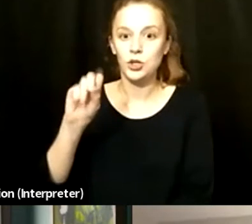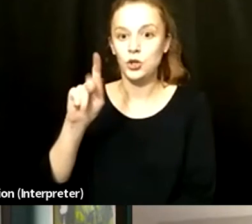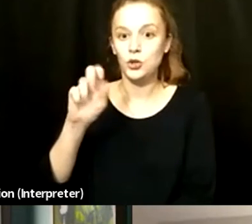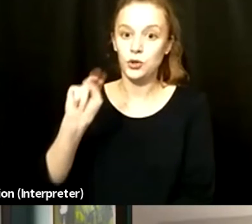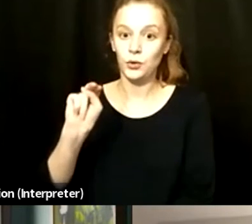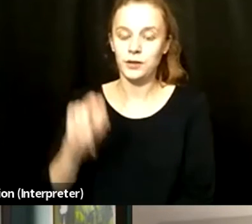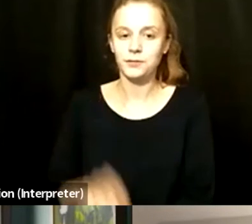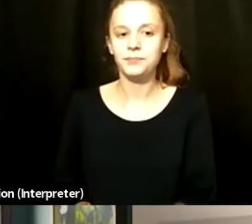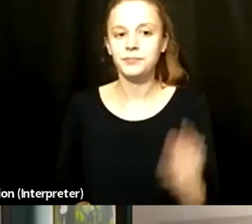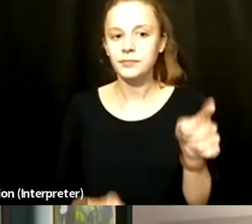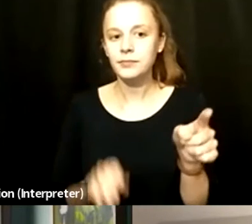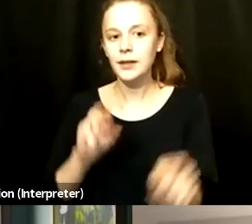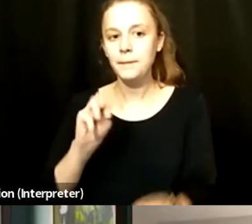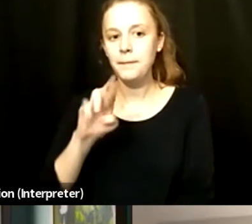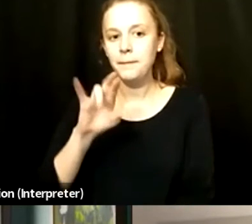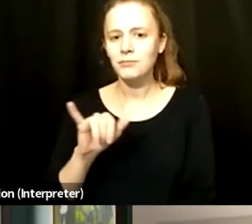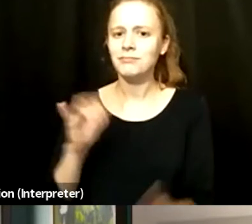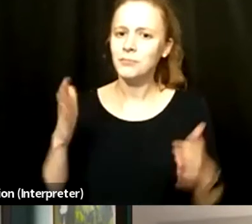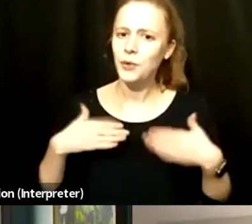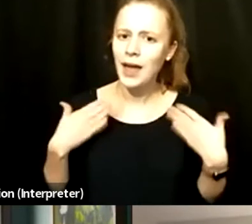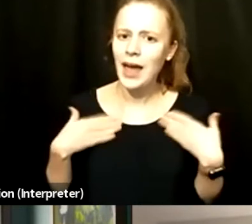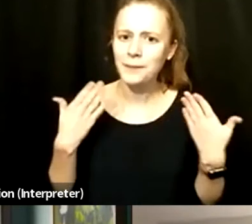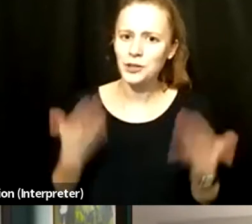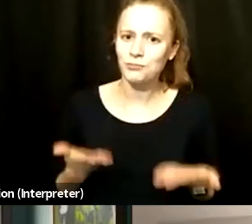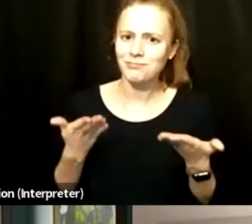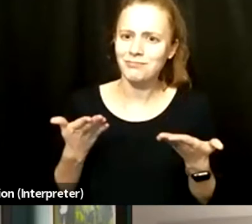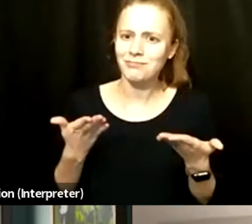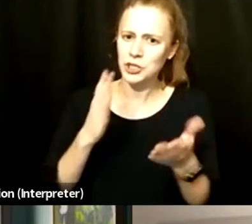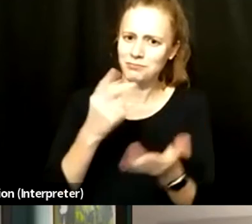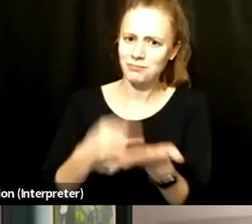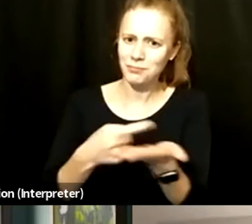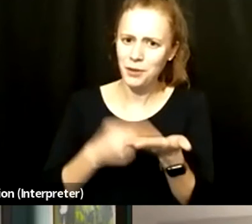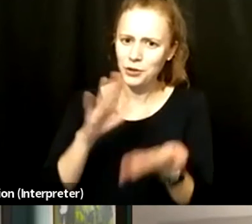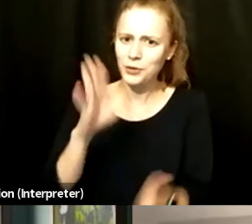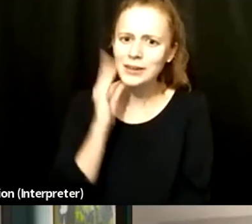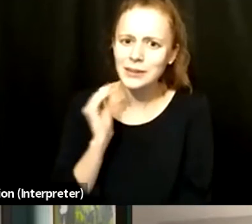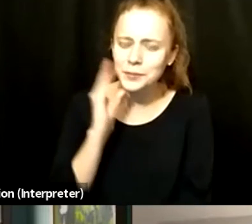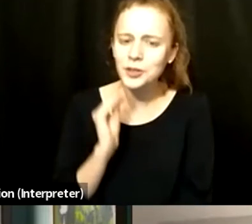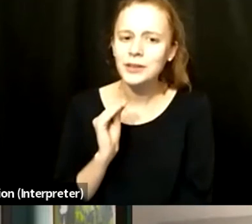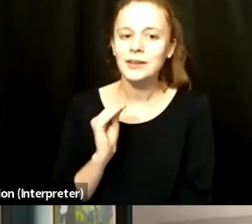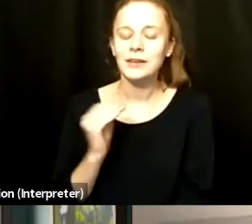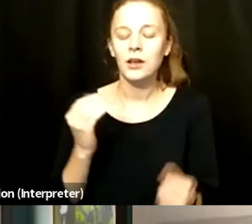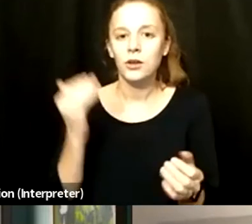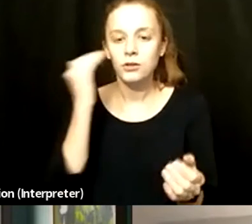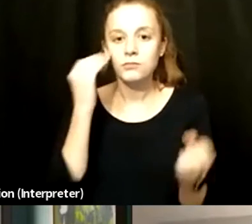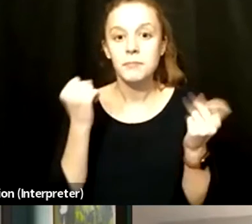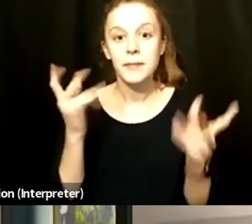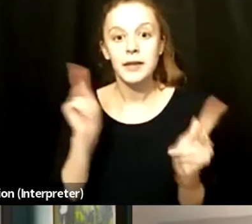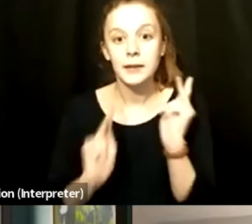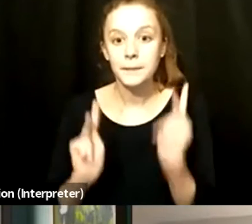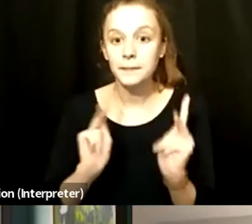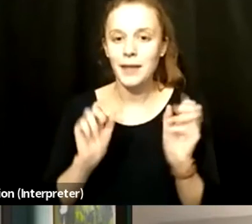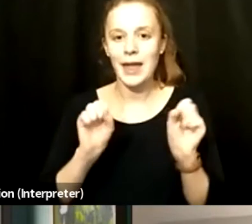you brought kind of your experience up, Imani, because I think so many disabled people kind of struggle with feeling like,